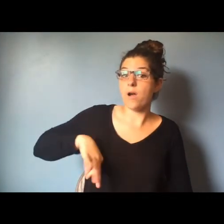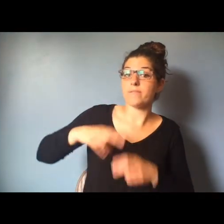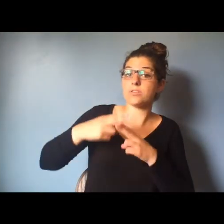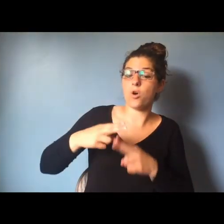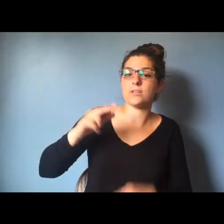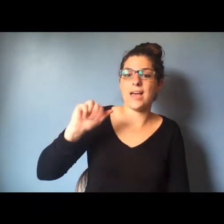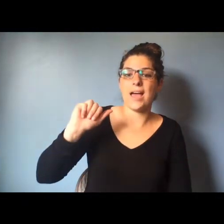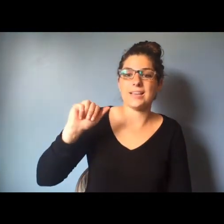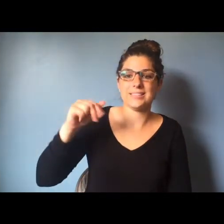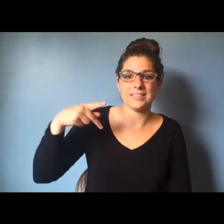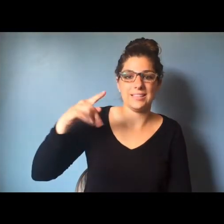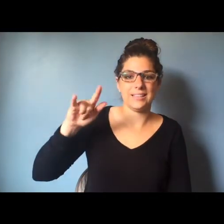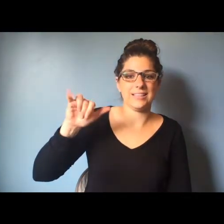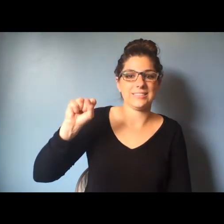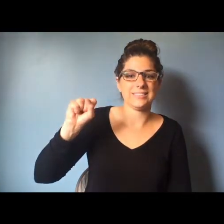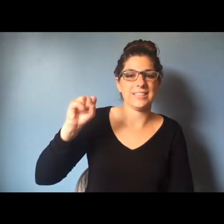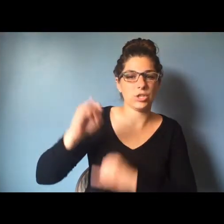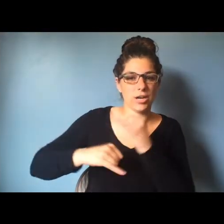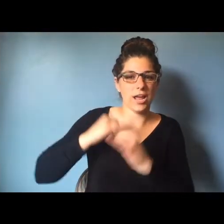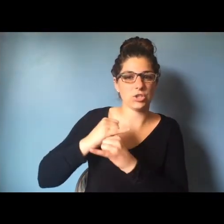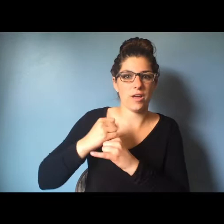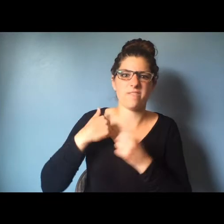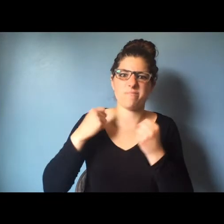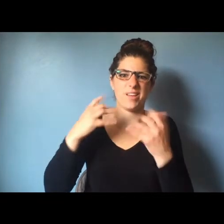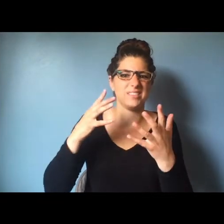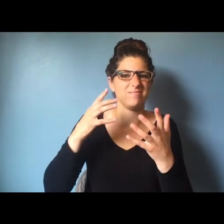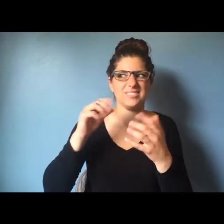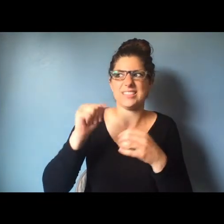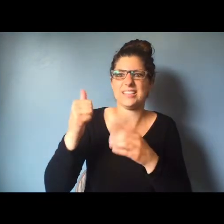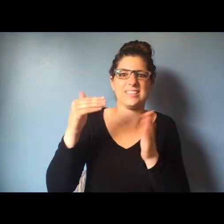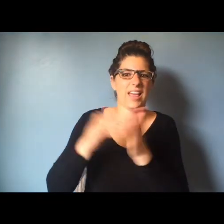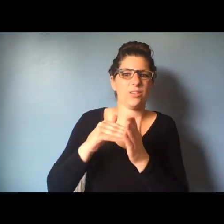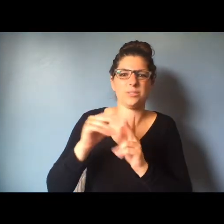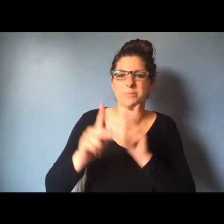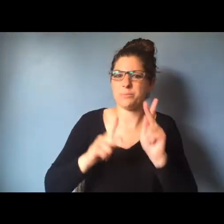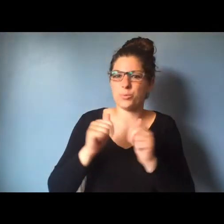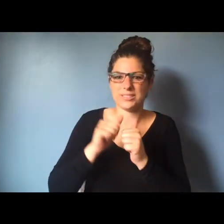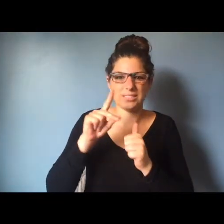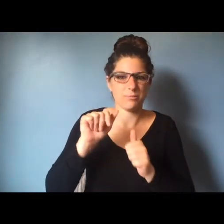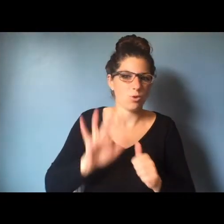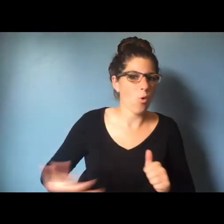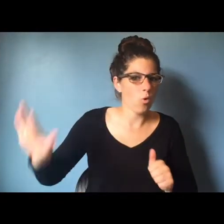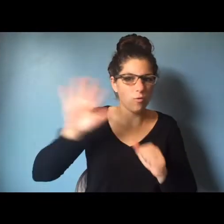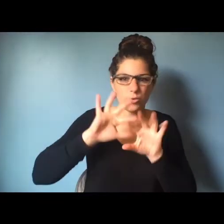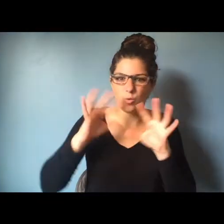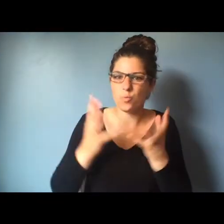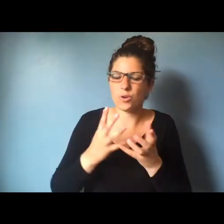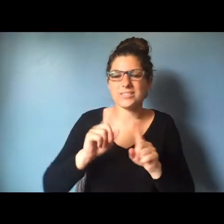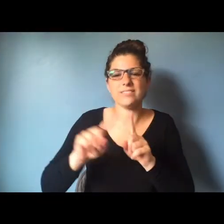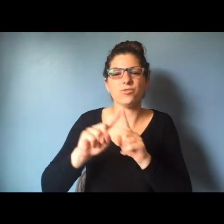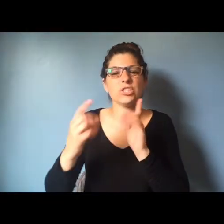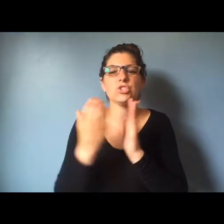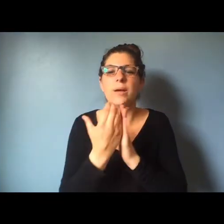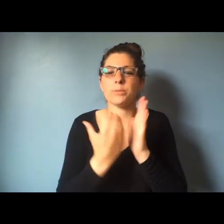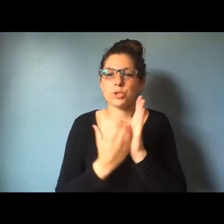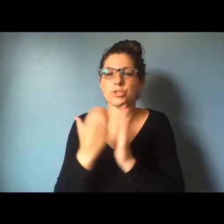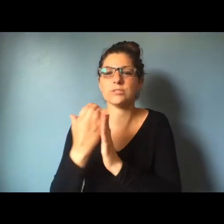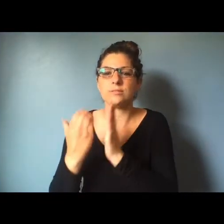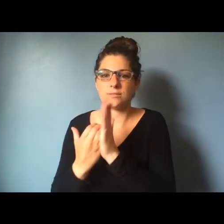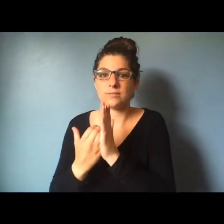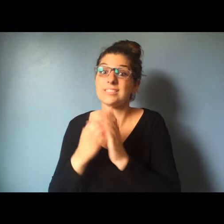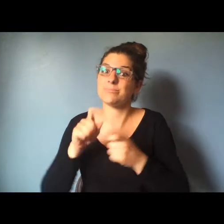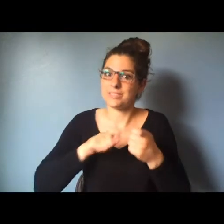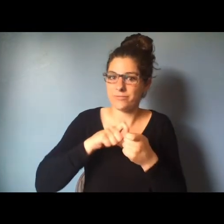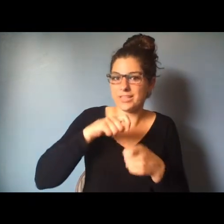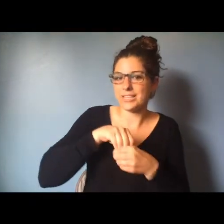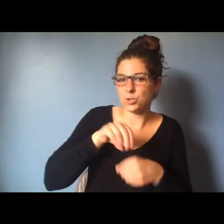Achilles International, and we have, you know, tens of thousands of people with disabilities all around the world in different chapters. And specifically within the